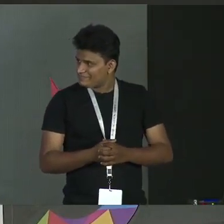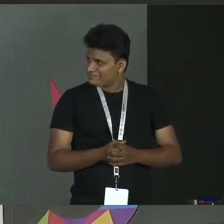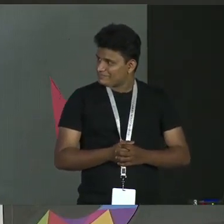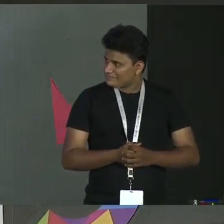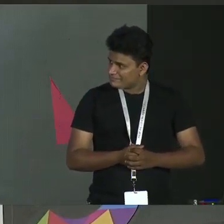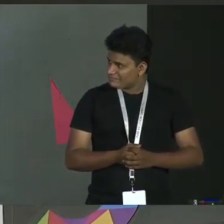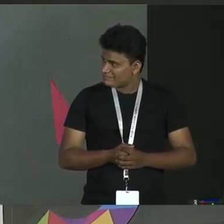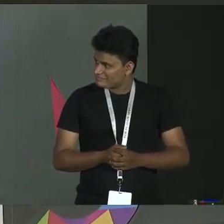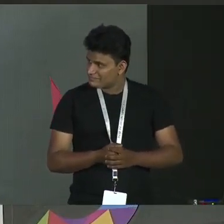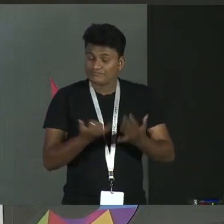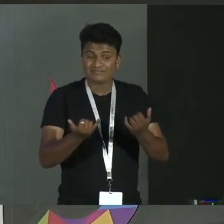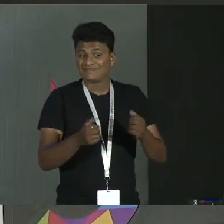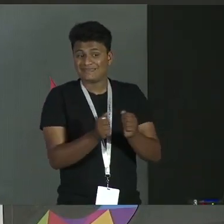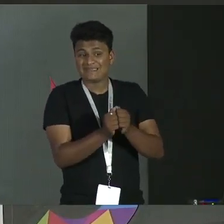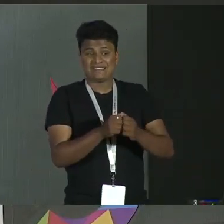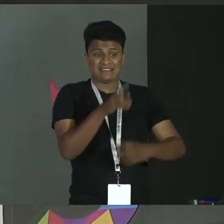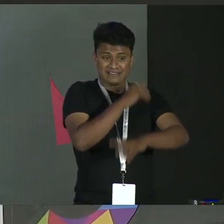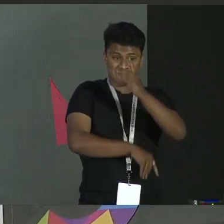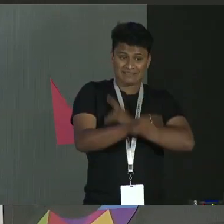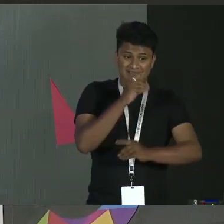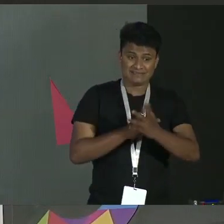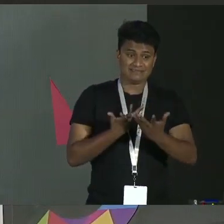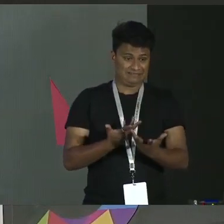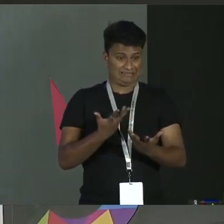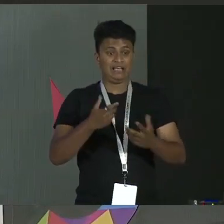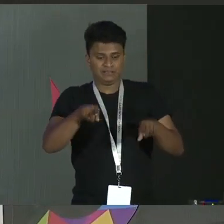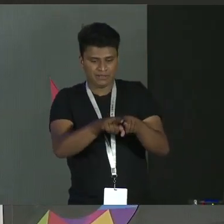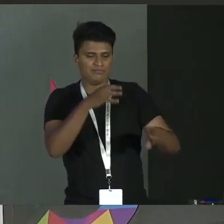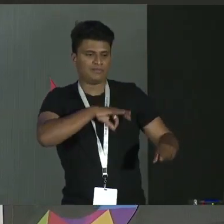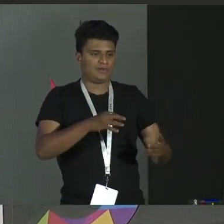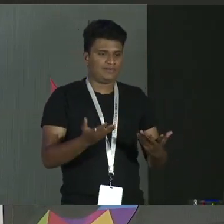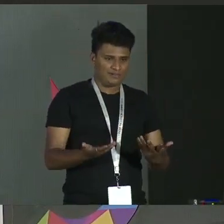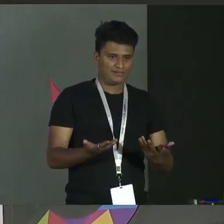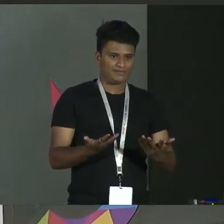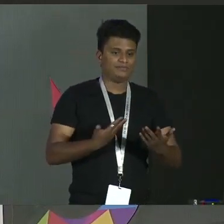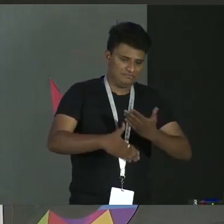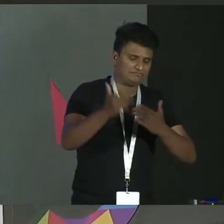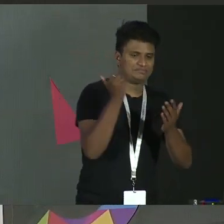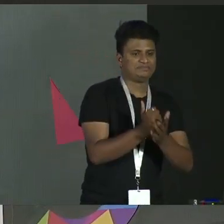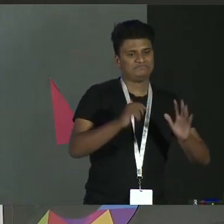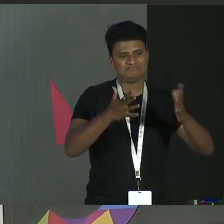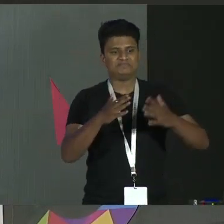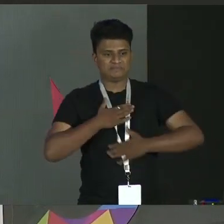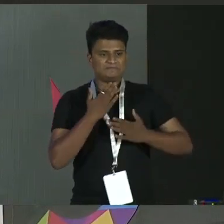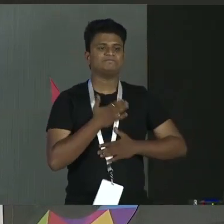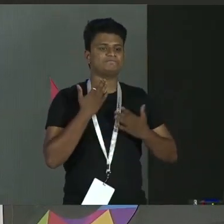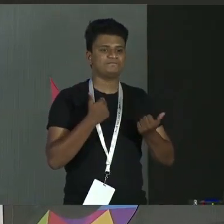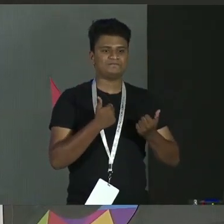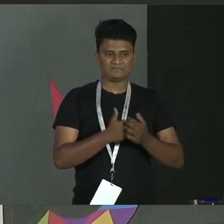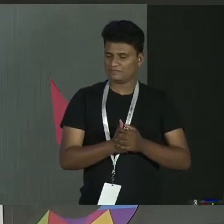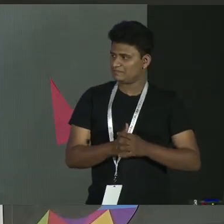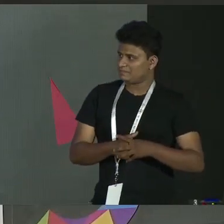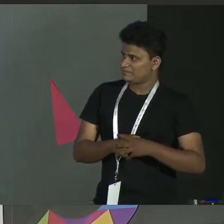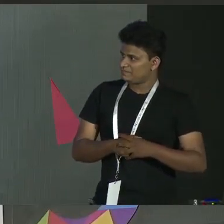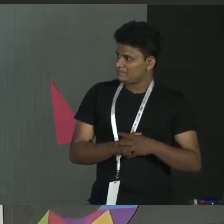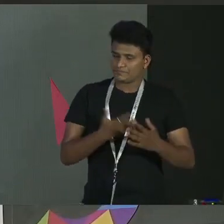Disability is an asset. Difference is an asset. And when we celebrate the ways in which we stand out, we